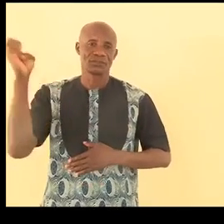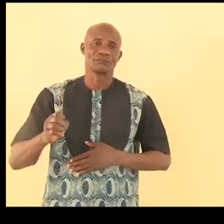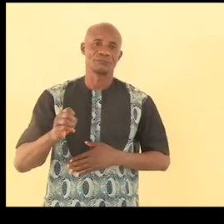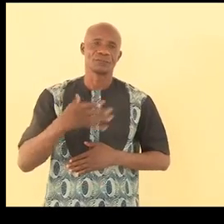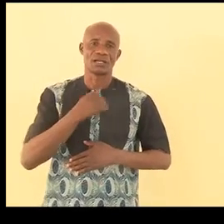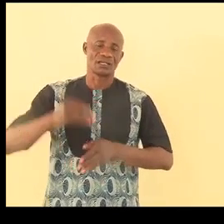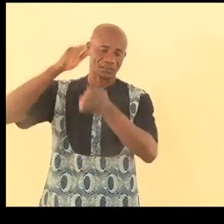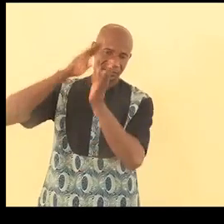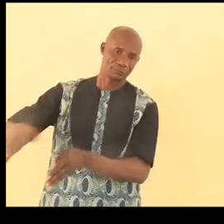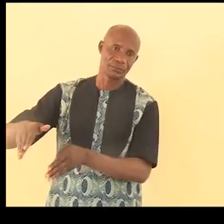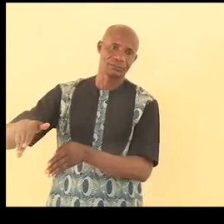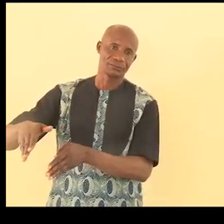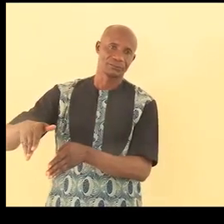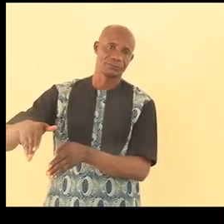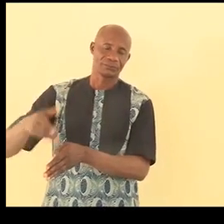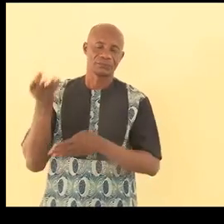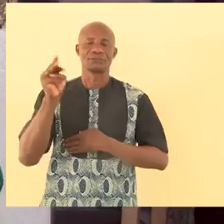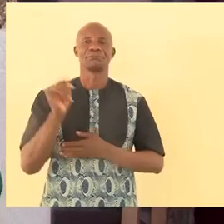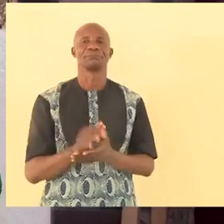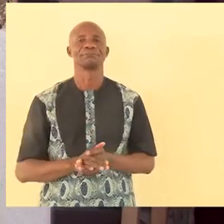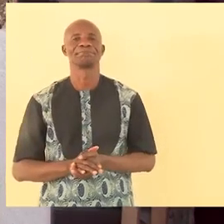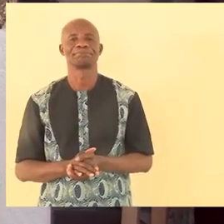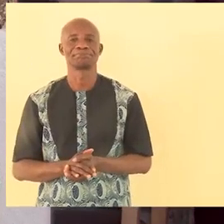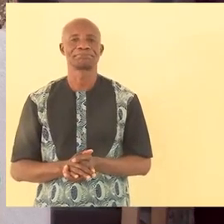evil and abandoning me.